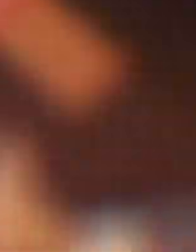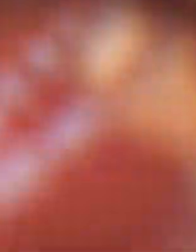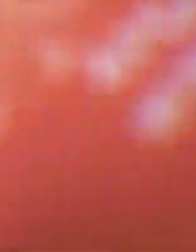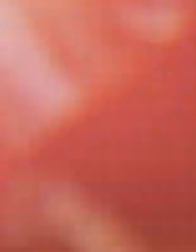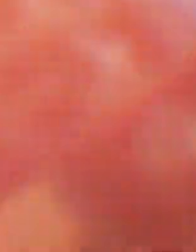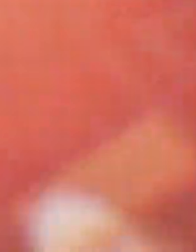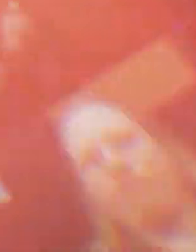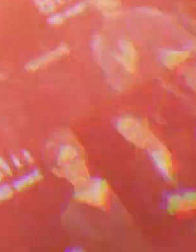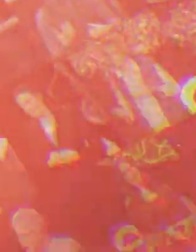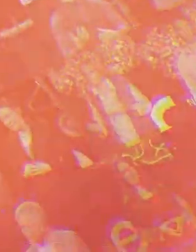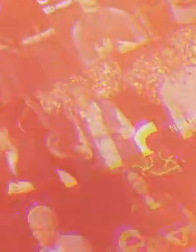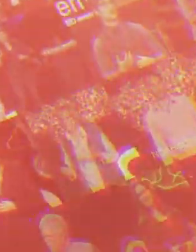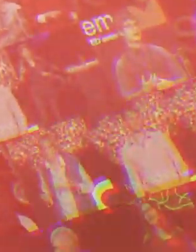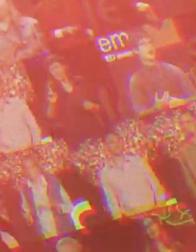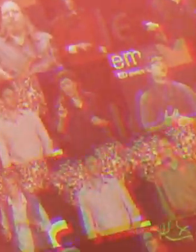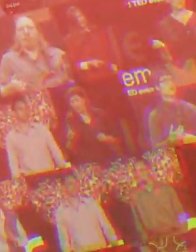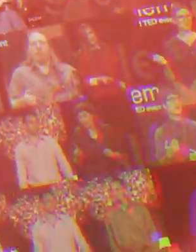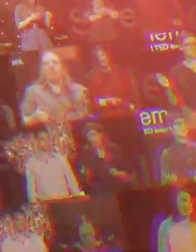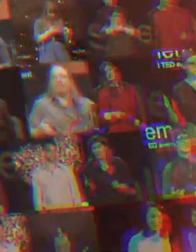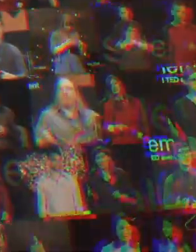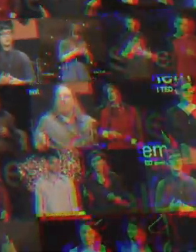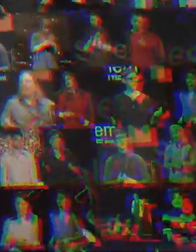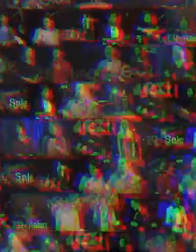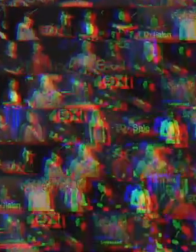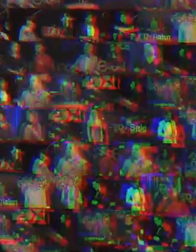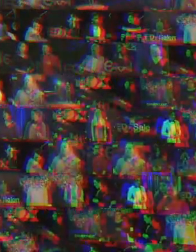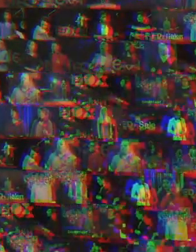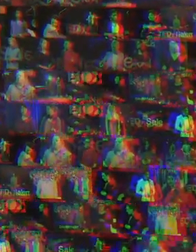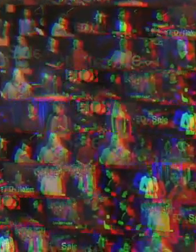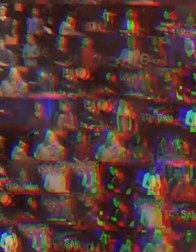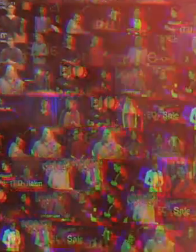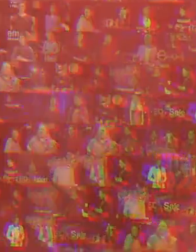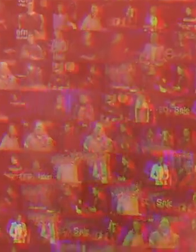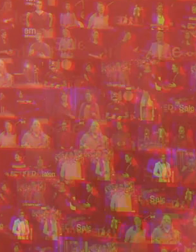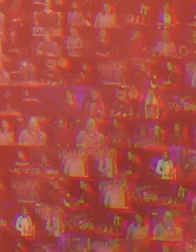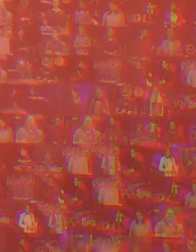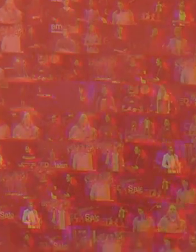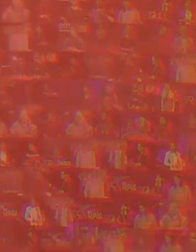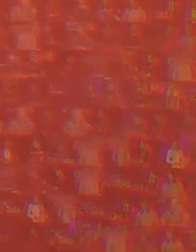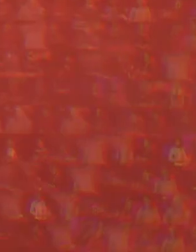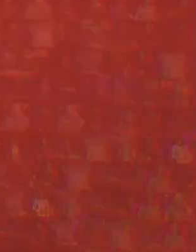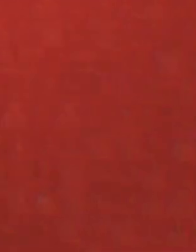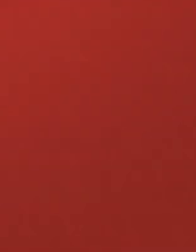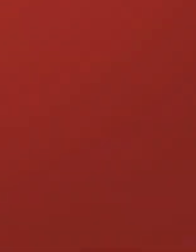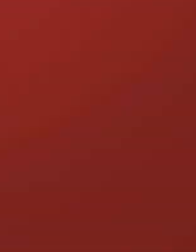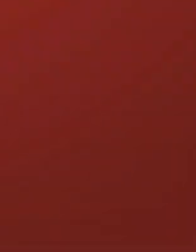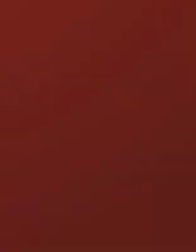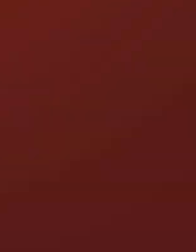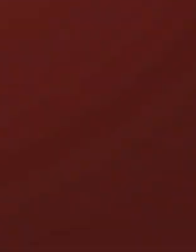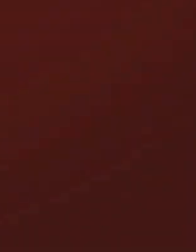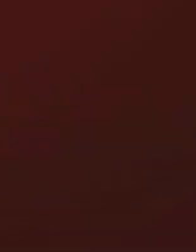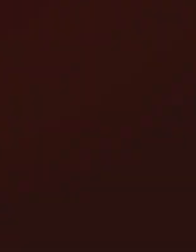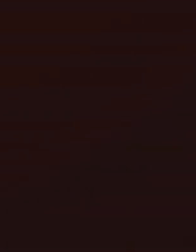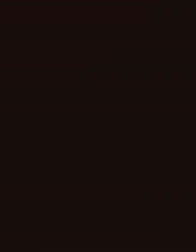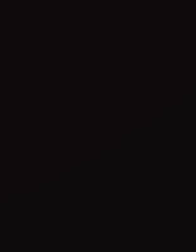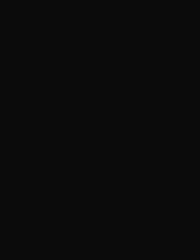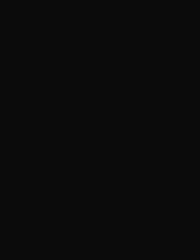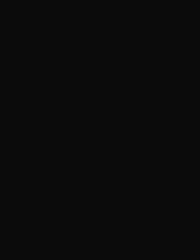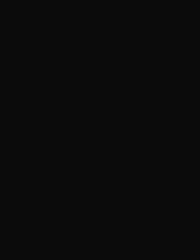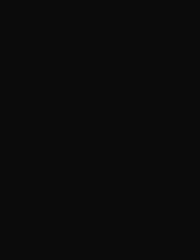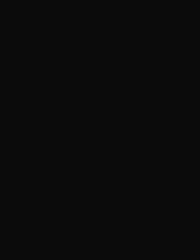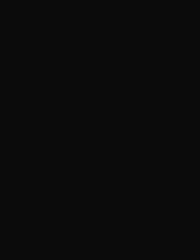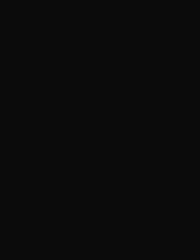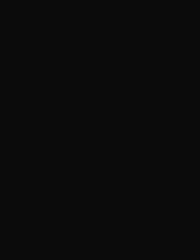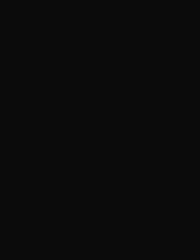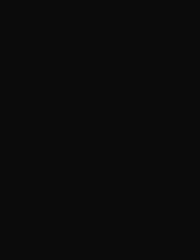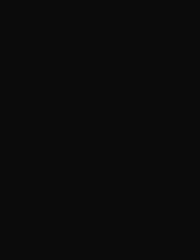My healthy habits. Surprise is the only emotion that requires an interpretation. Wherever we go. It's a real choice. We go together.